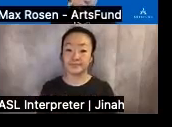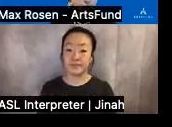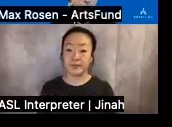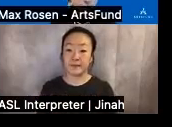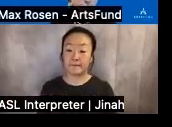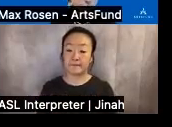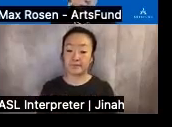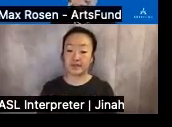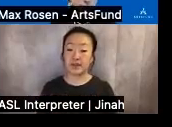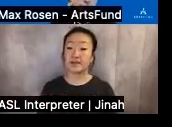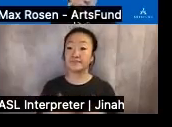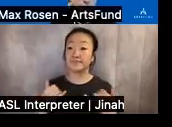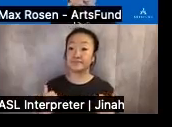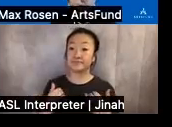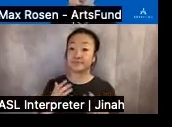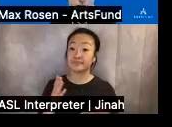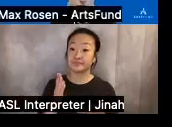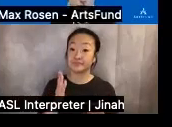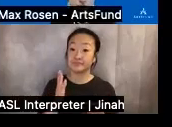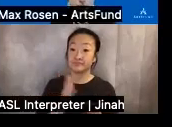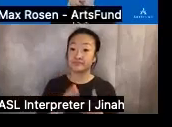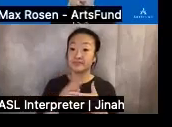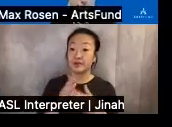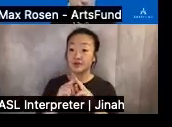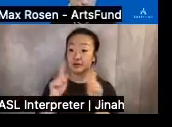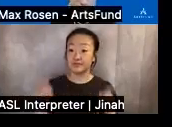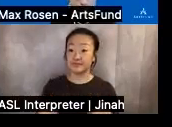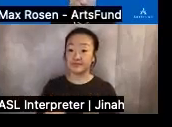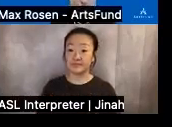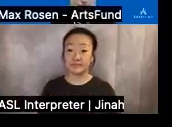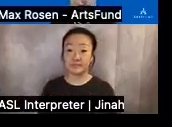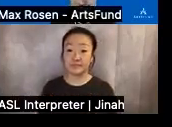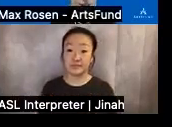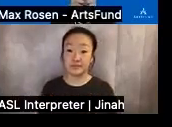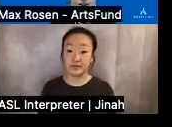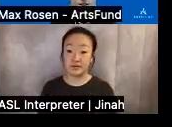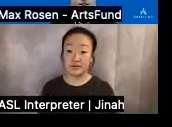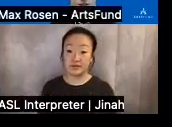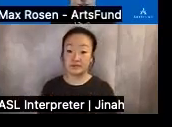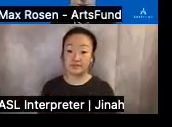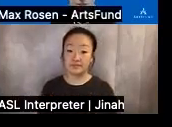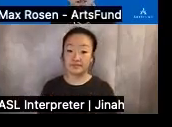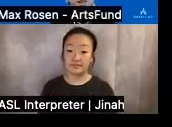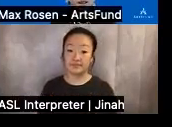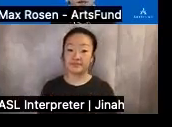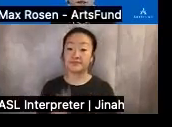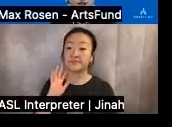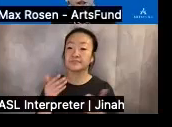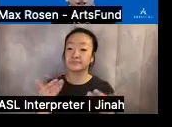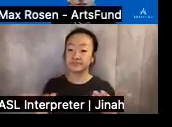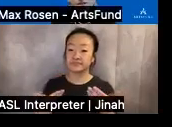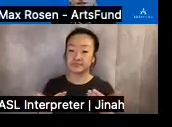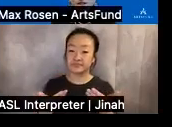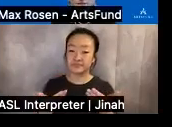I'll now stop my screen share and invite ArtsFund's Vice President of